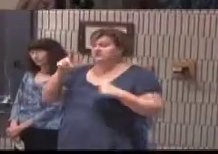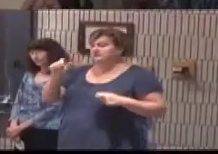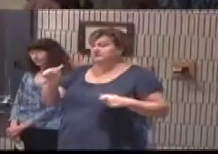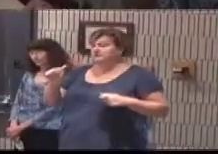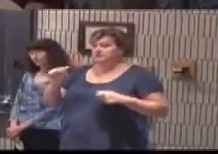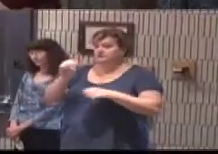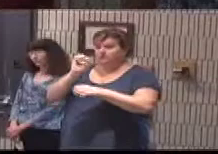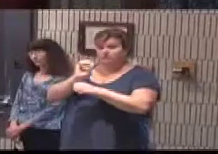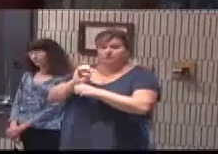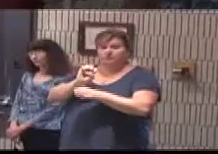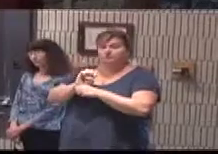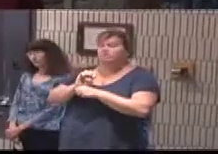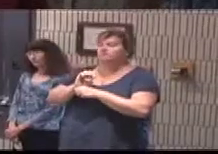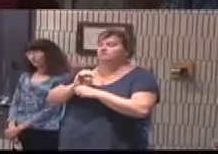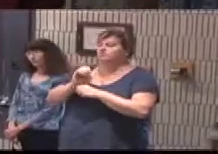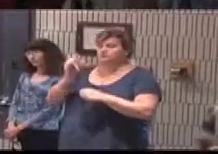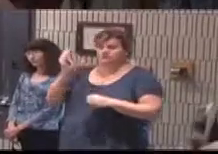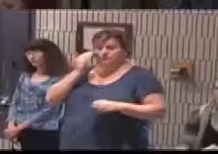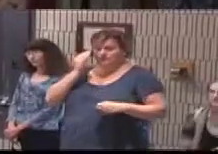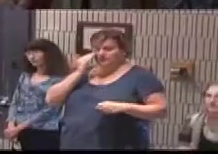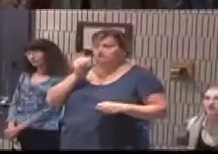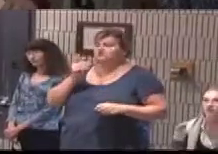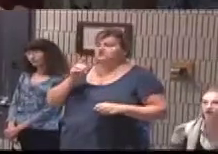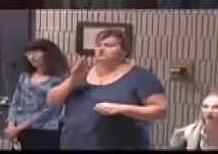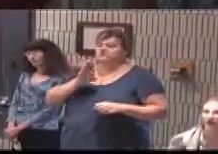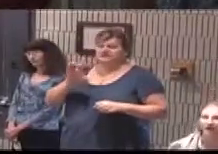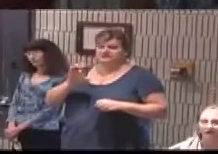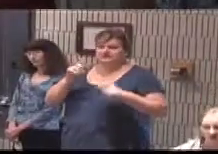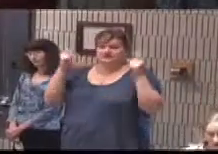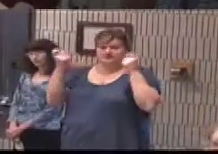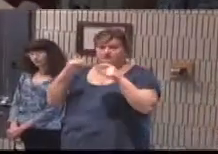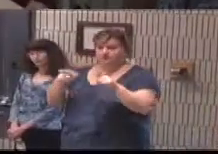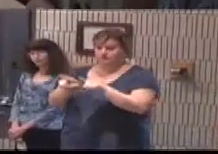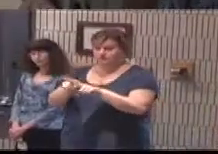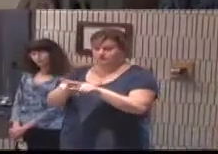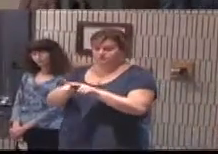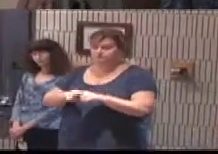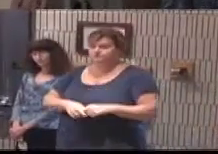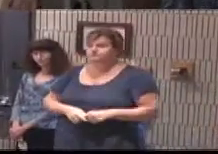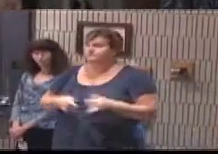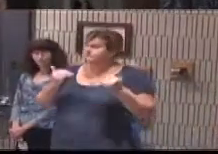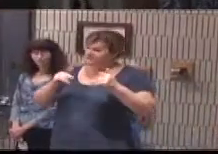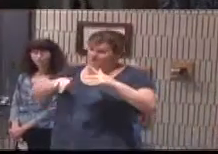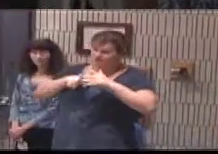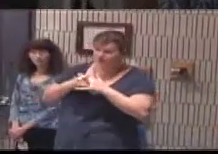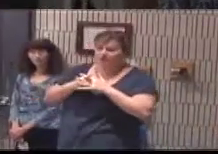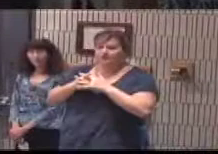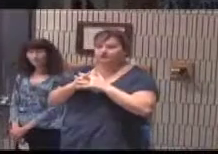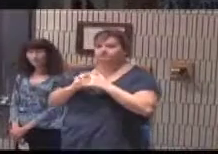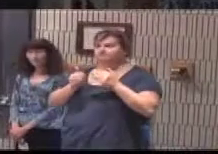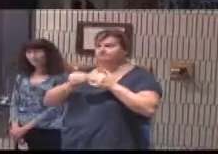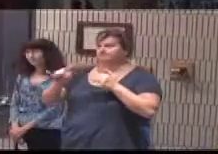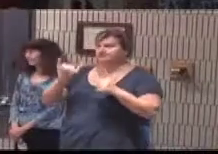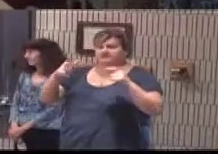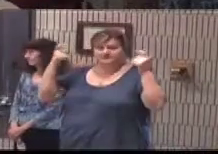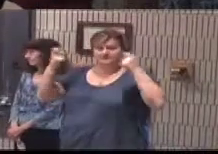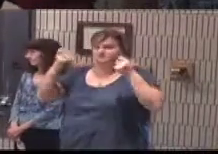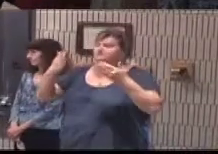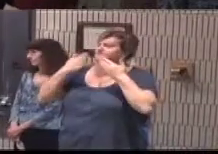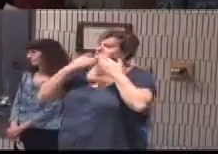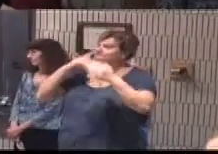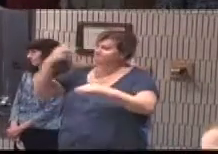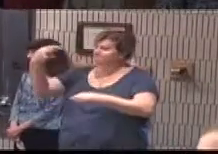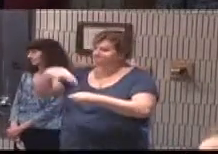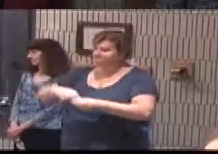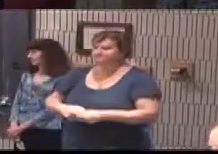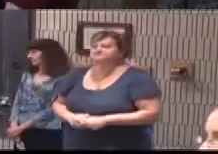Employment Awareness, and BCC is going to be celebrating that as well. Today is our kickoff to that celebration, and again, thank you for